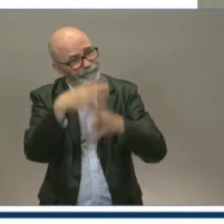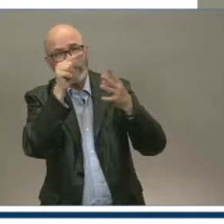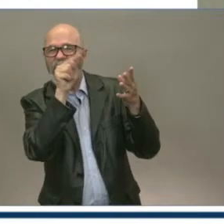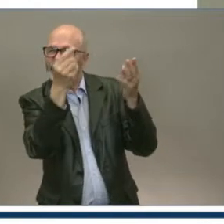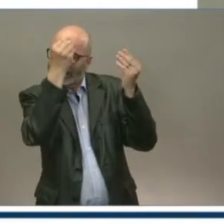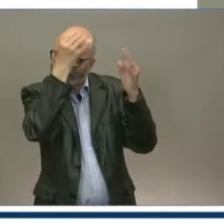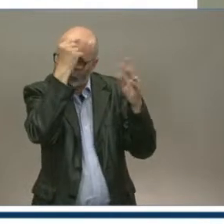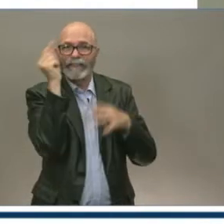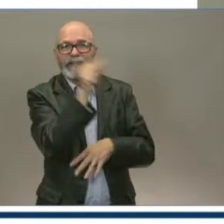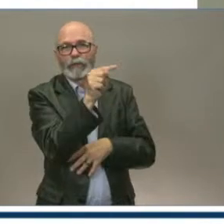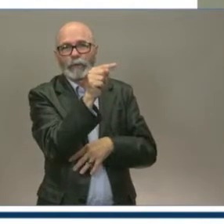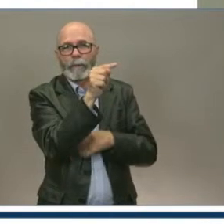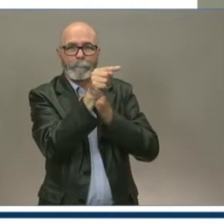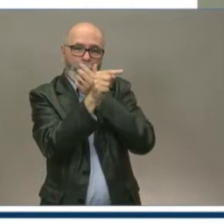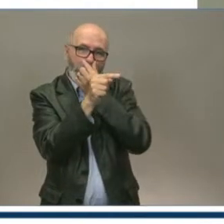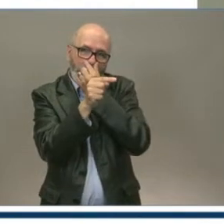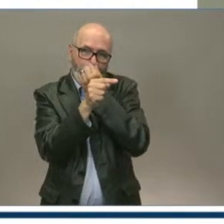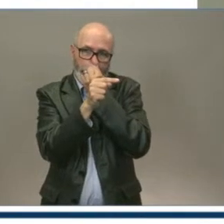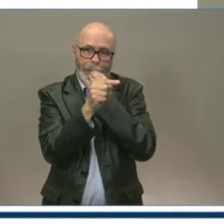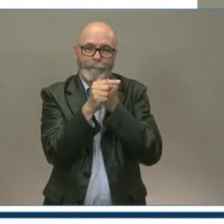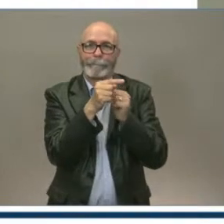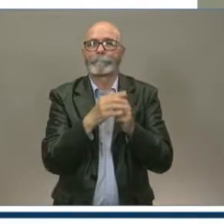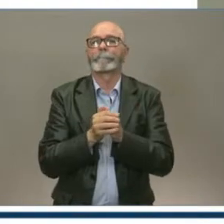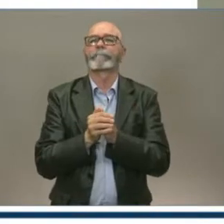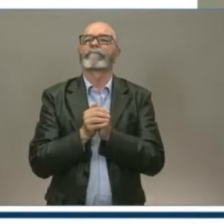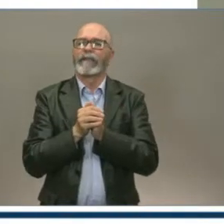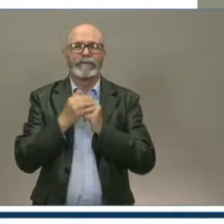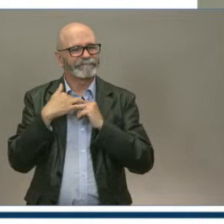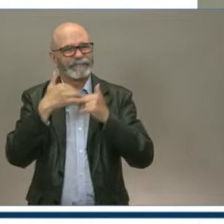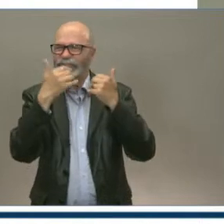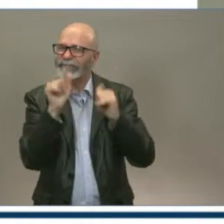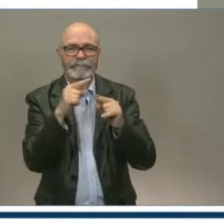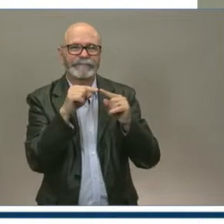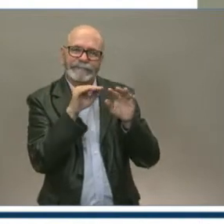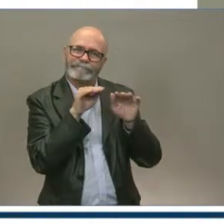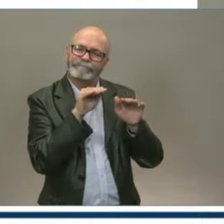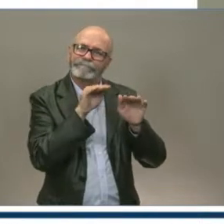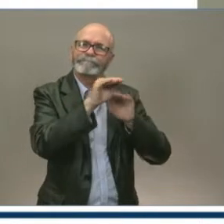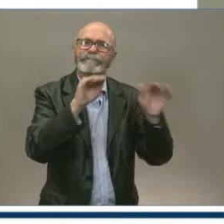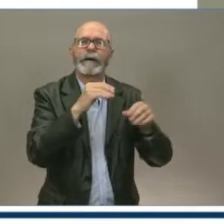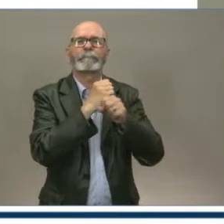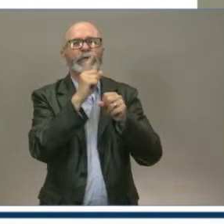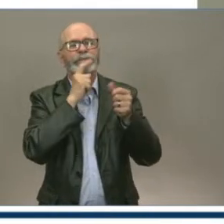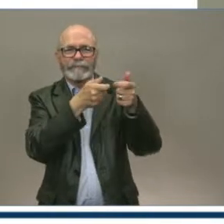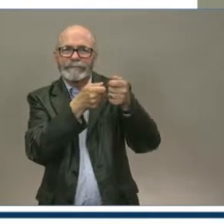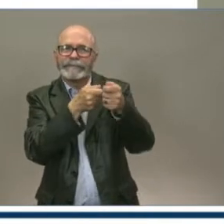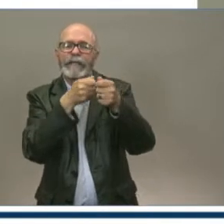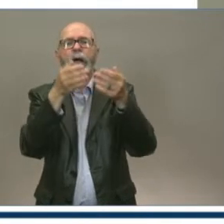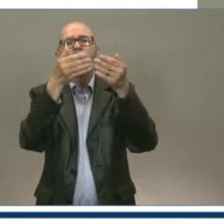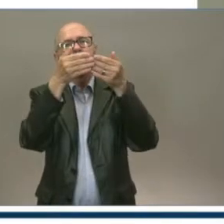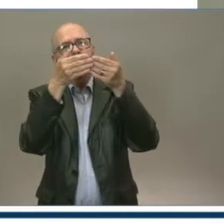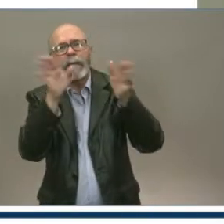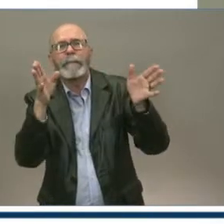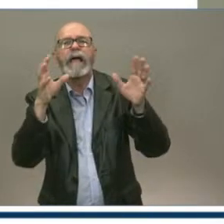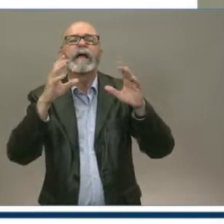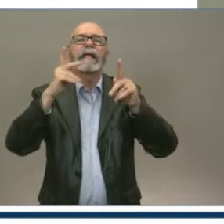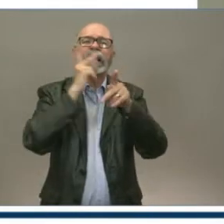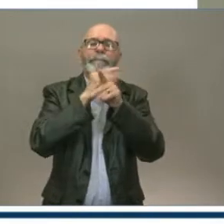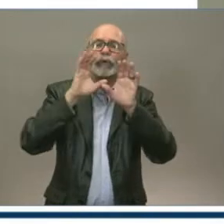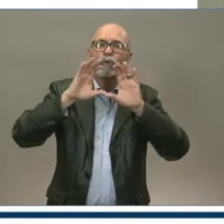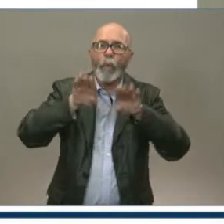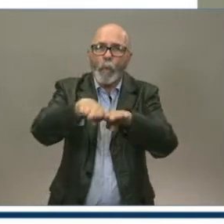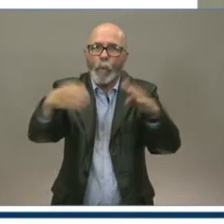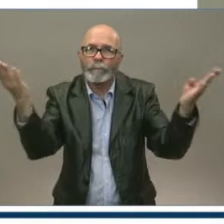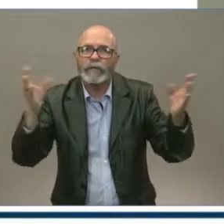we are slowly ramping up and increasing our broad communication strategy to Nova Scotians. We're very cognizant of